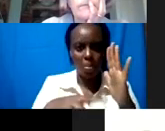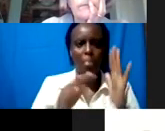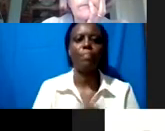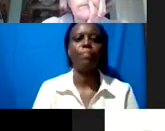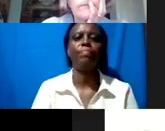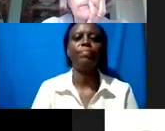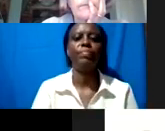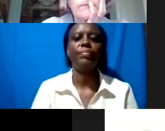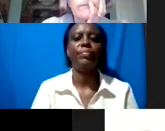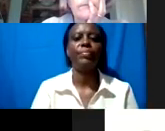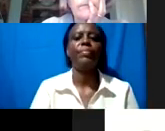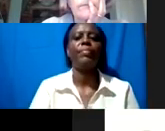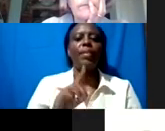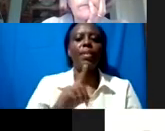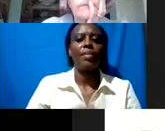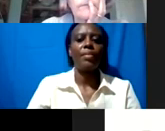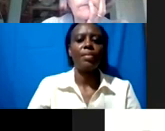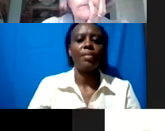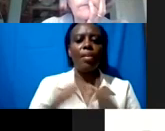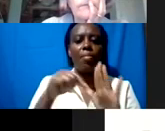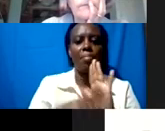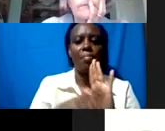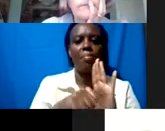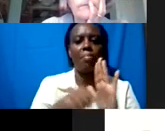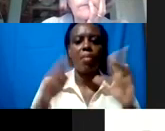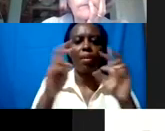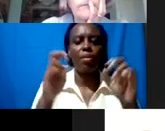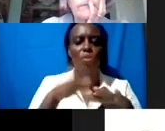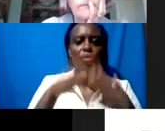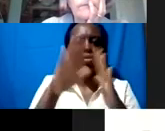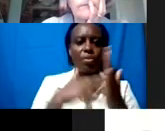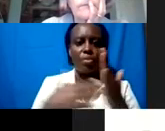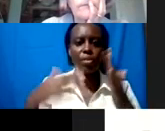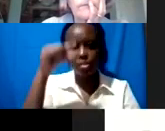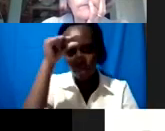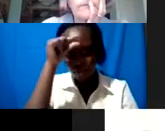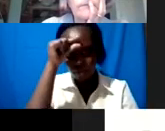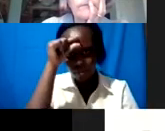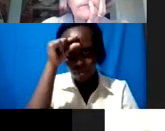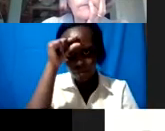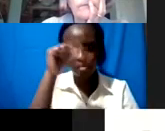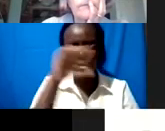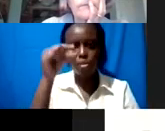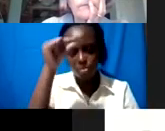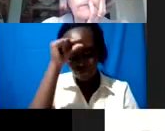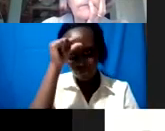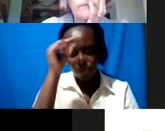when we come to the content issues on structure of government, of county government,